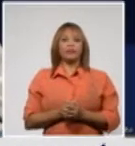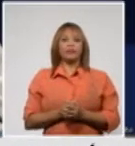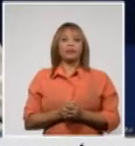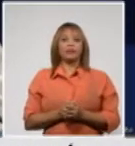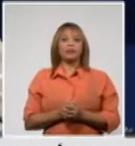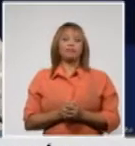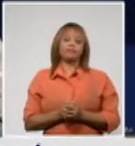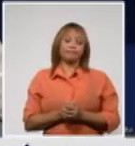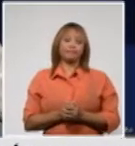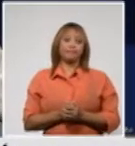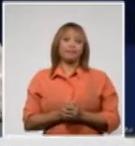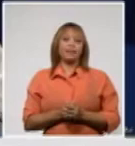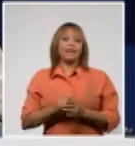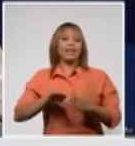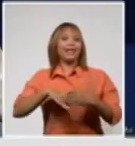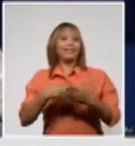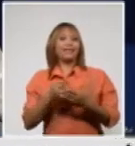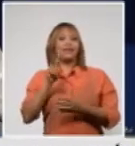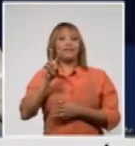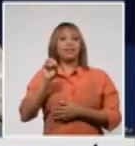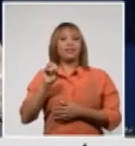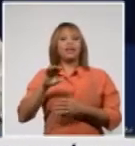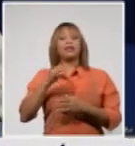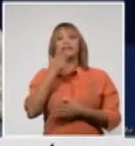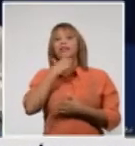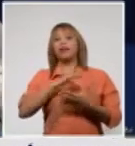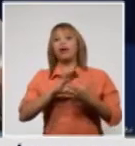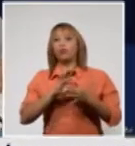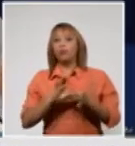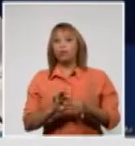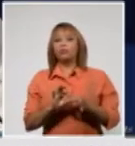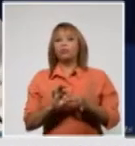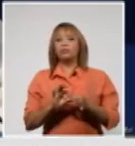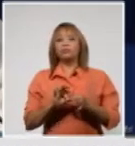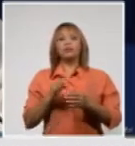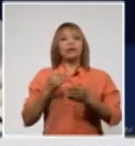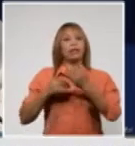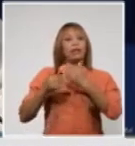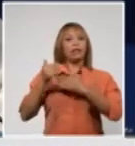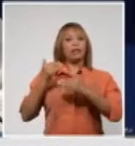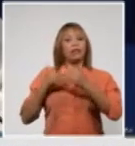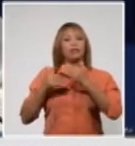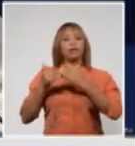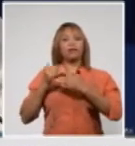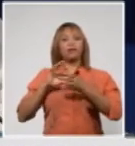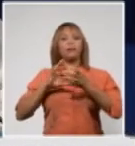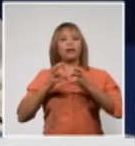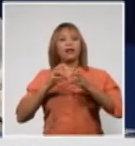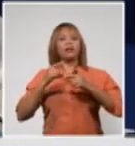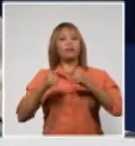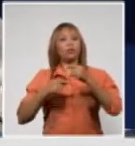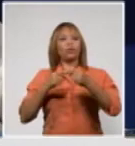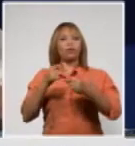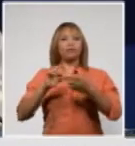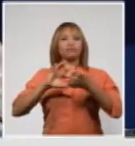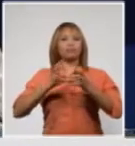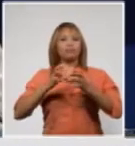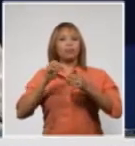I repeat, today we report the unfortunate death of three